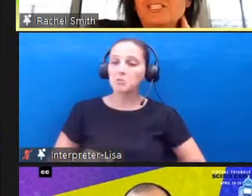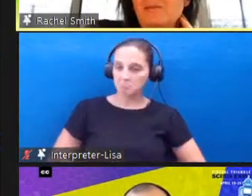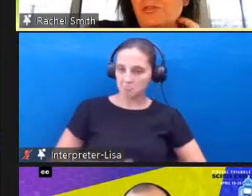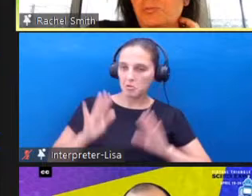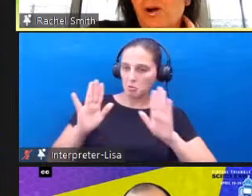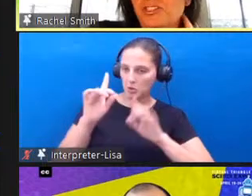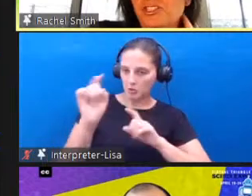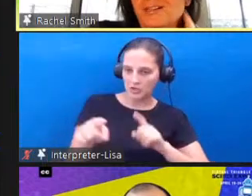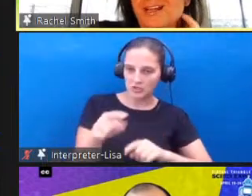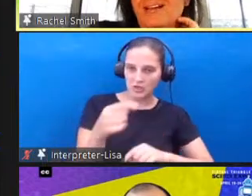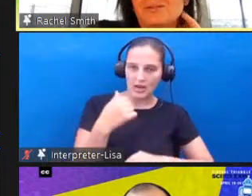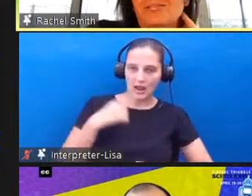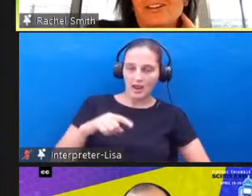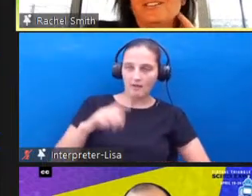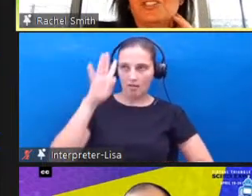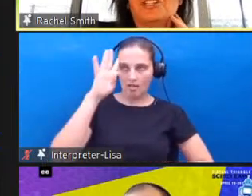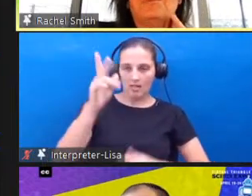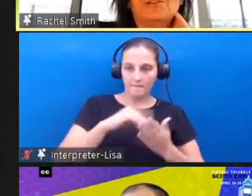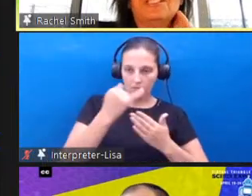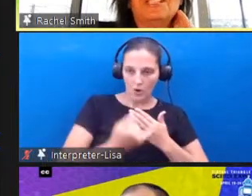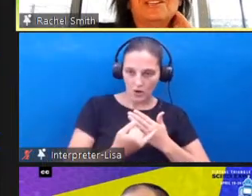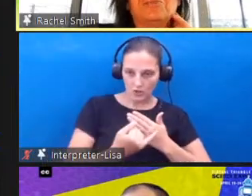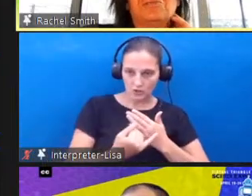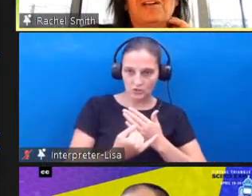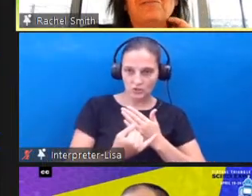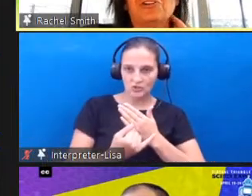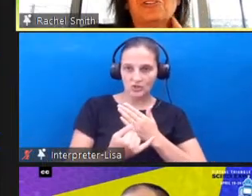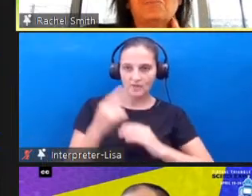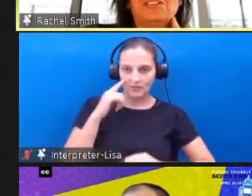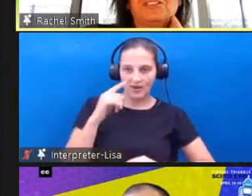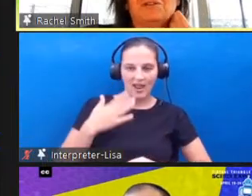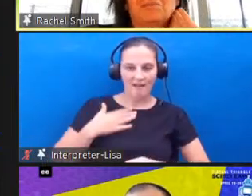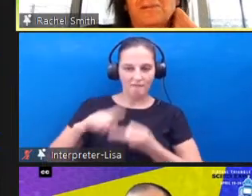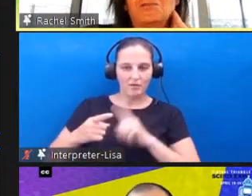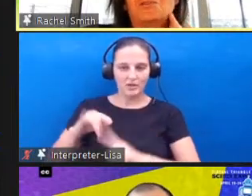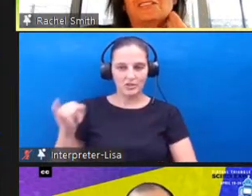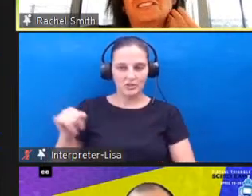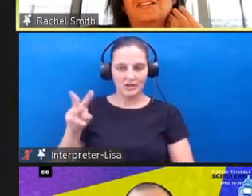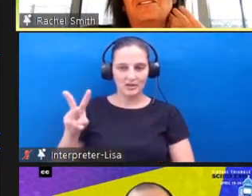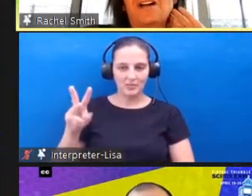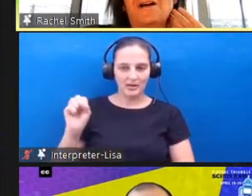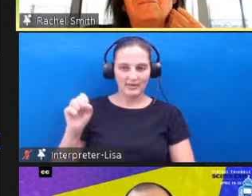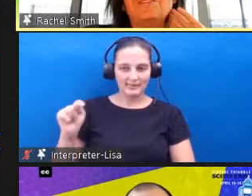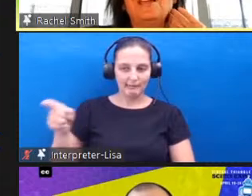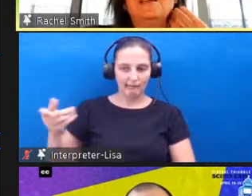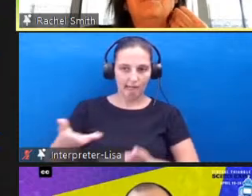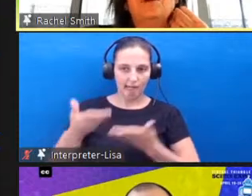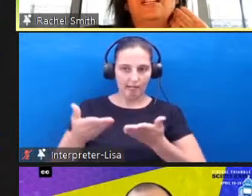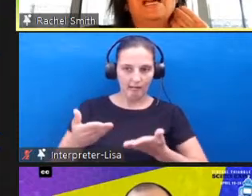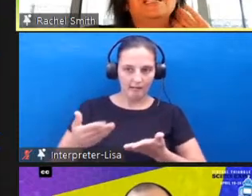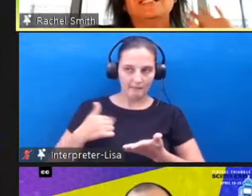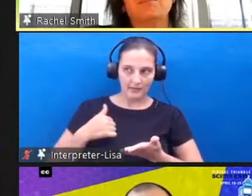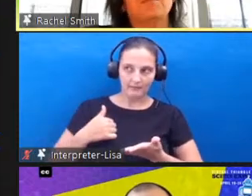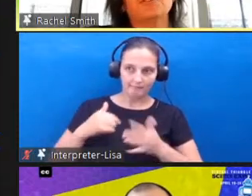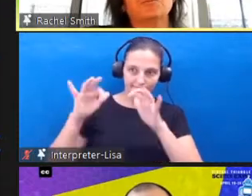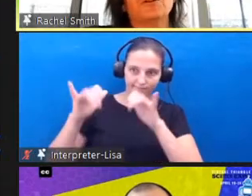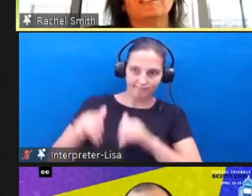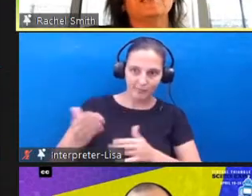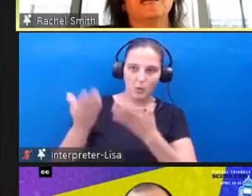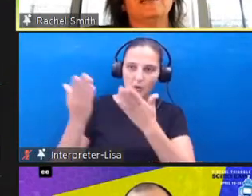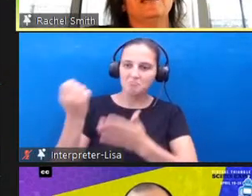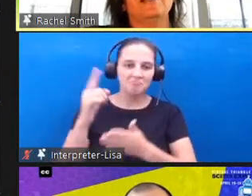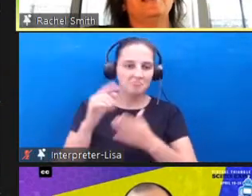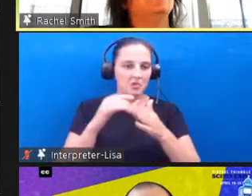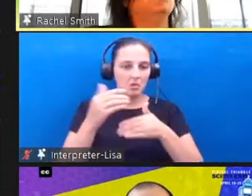So I'd have to come up with a project, and I have some friends at JWST who have encouraged me to submit proposals and stuff. But yeah, it's the same proposal